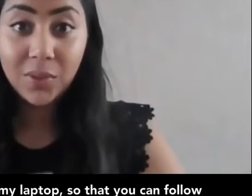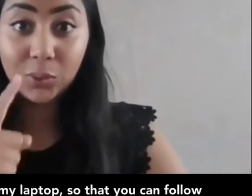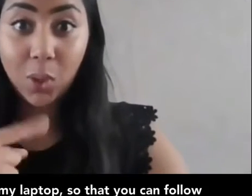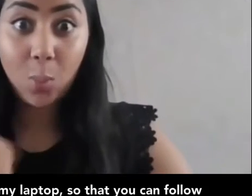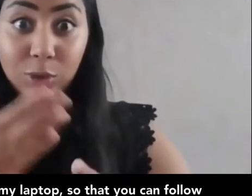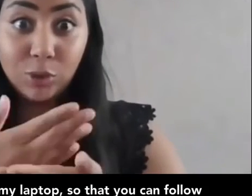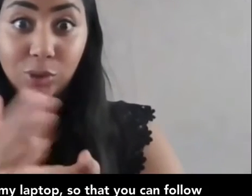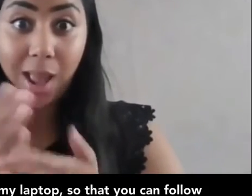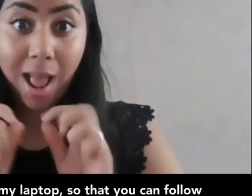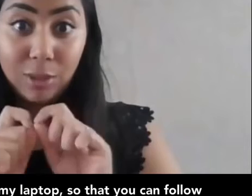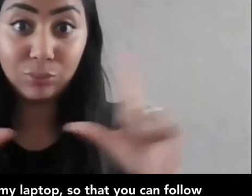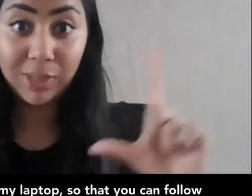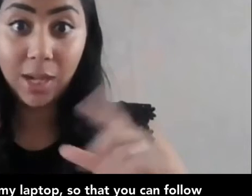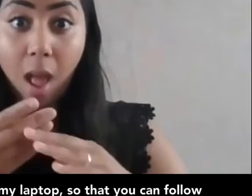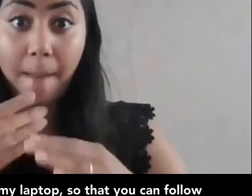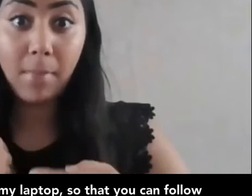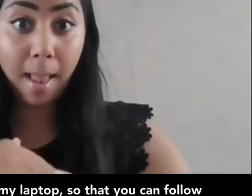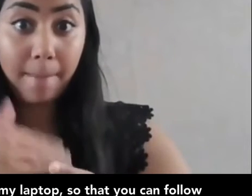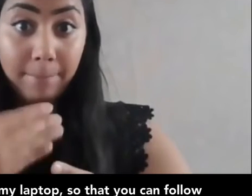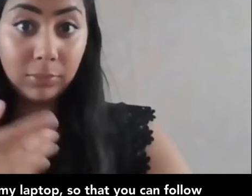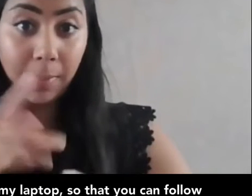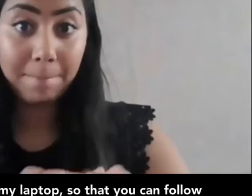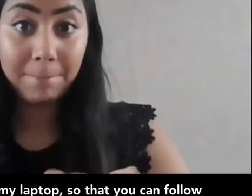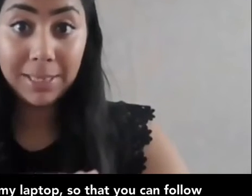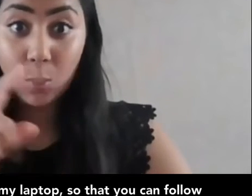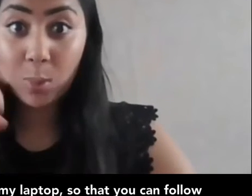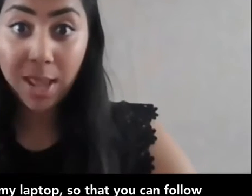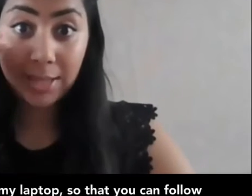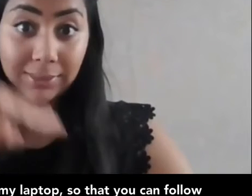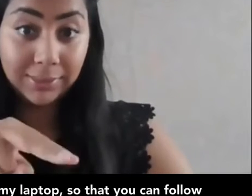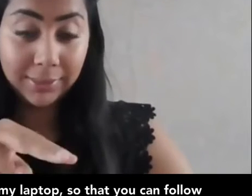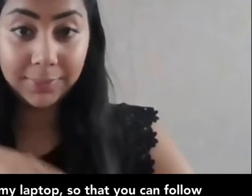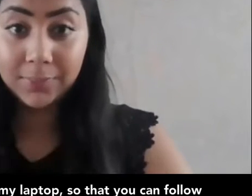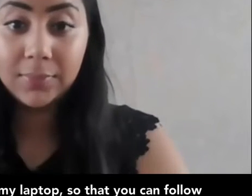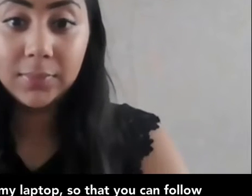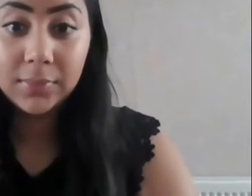I will share my screen on my laptop so that you can follow.